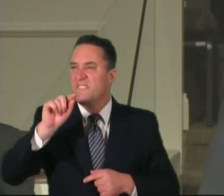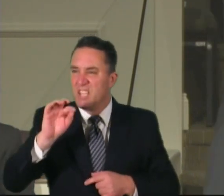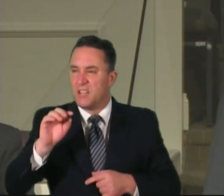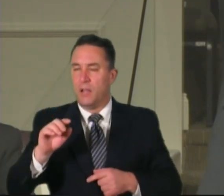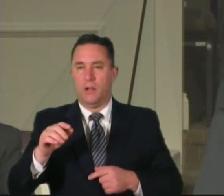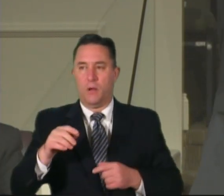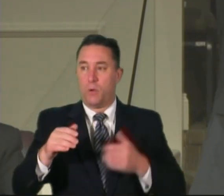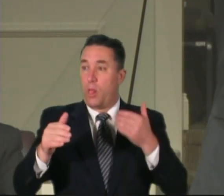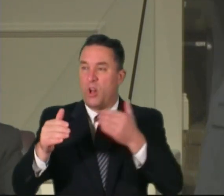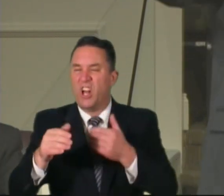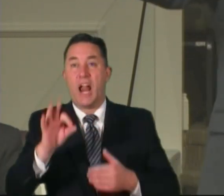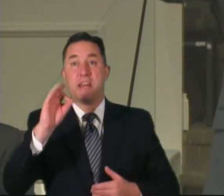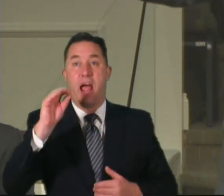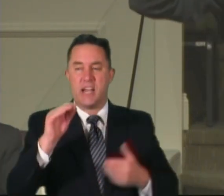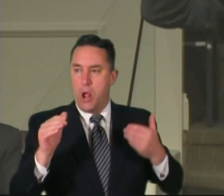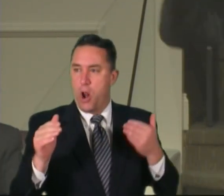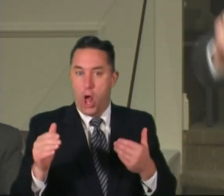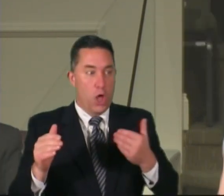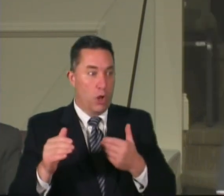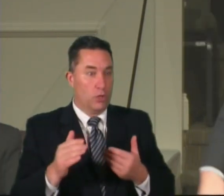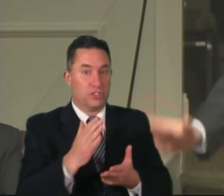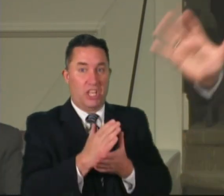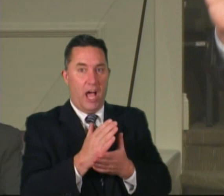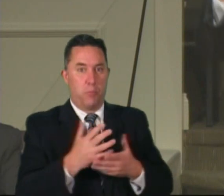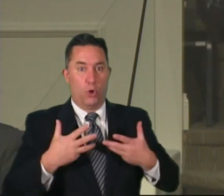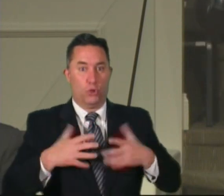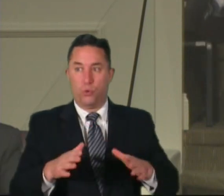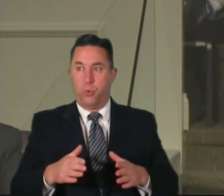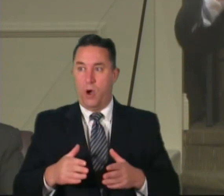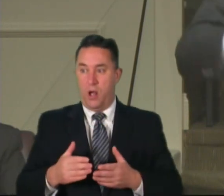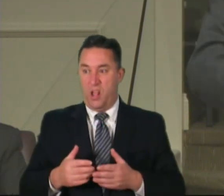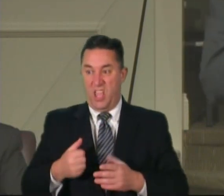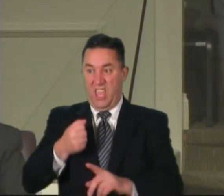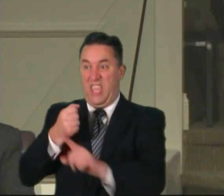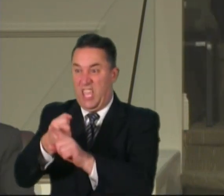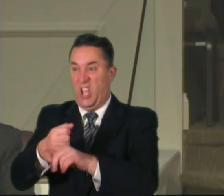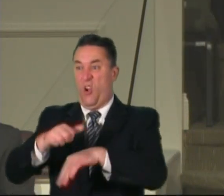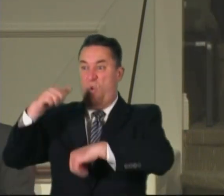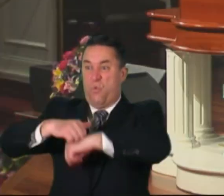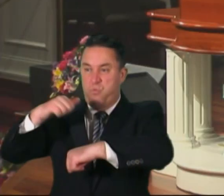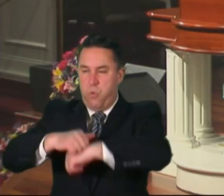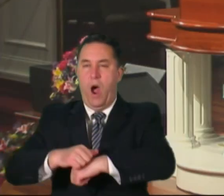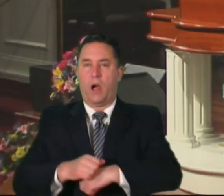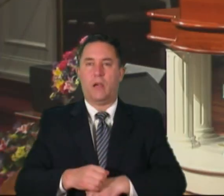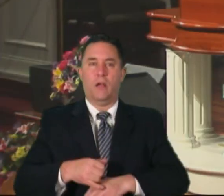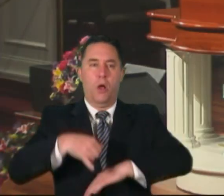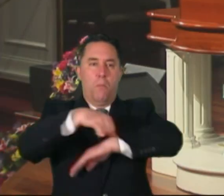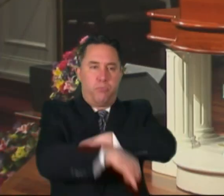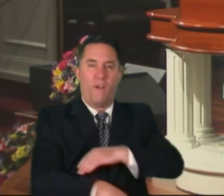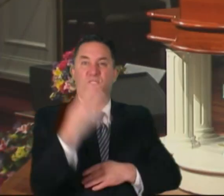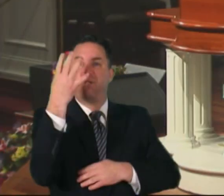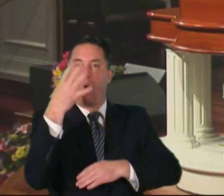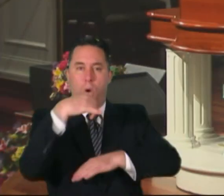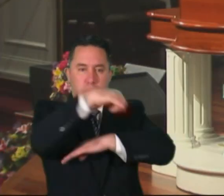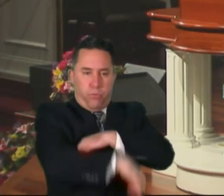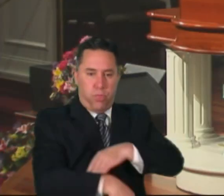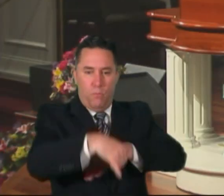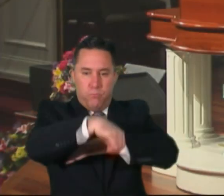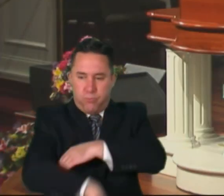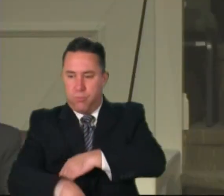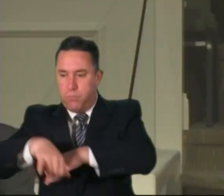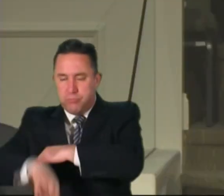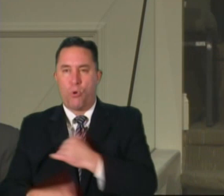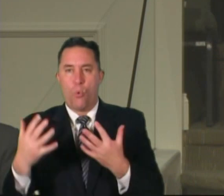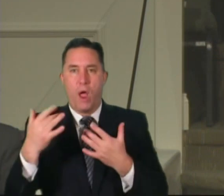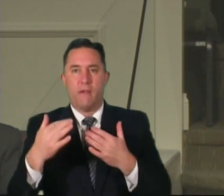went a little closer. It was 90 feet. They said, stop. We don't want to get against the rocks. Let's set out the anchors. They let out four anchors, and let's wait